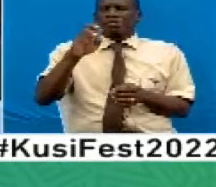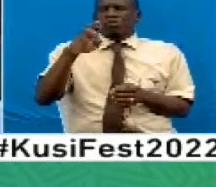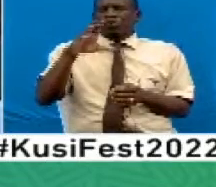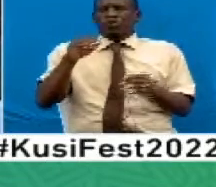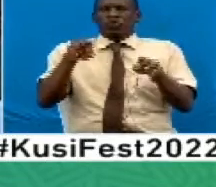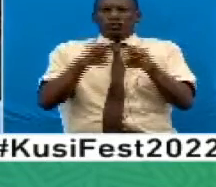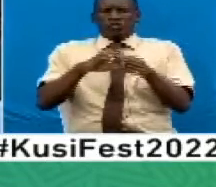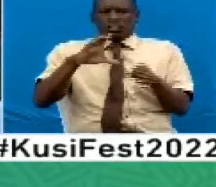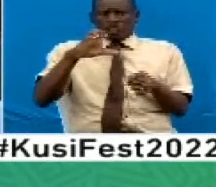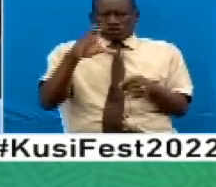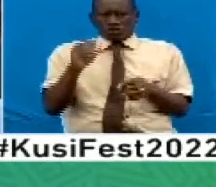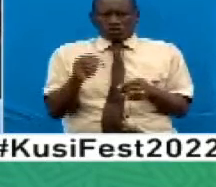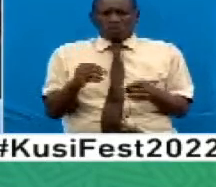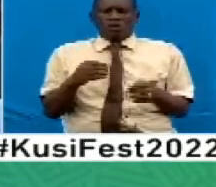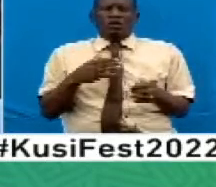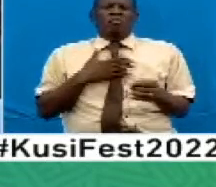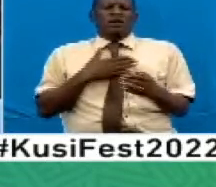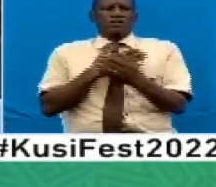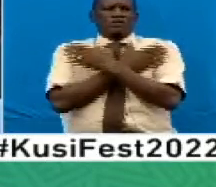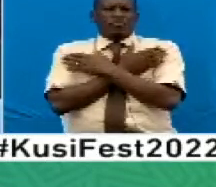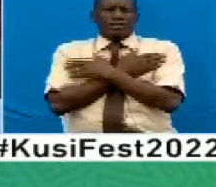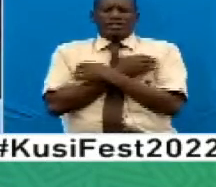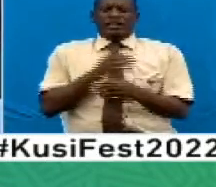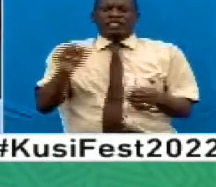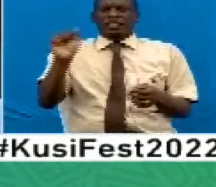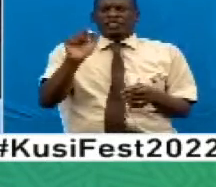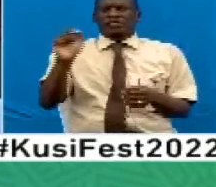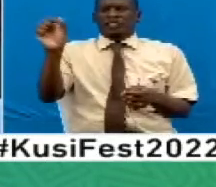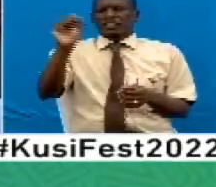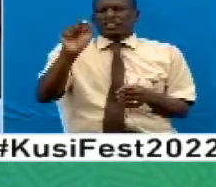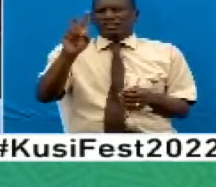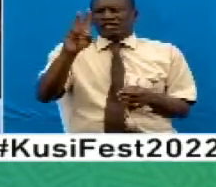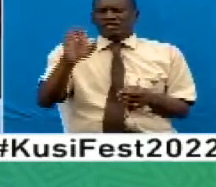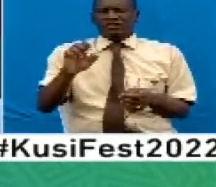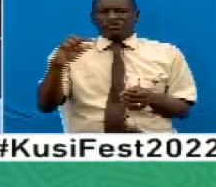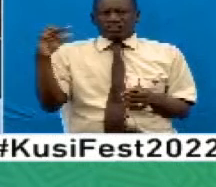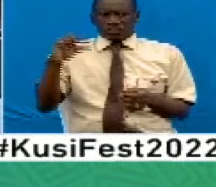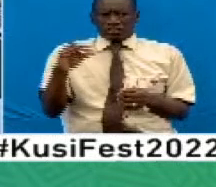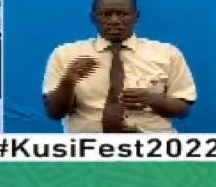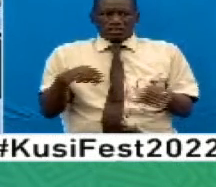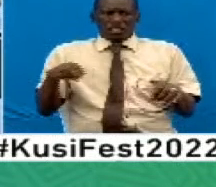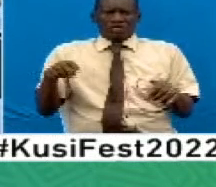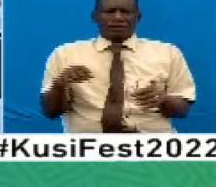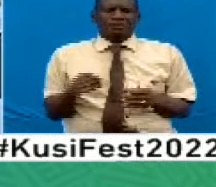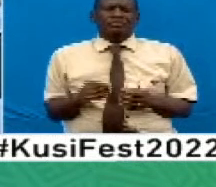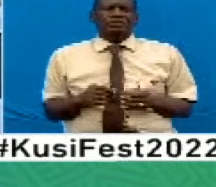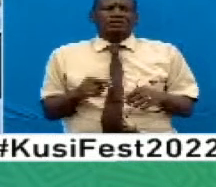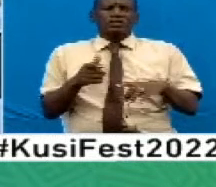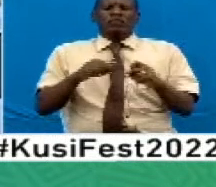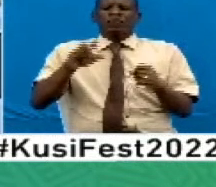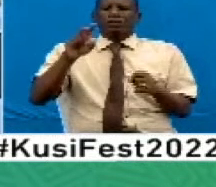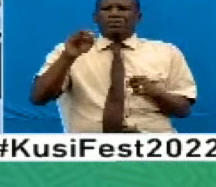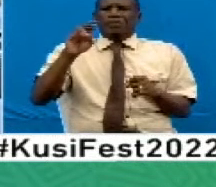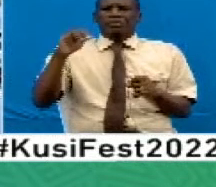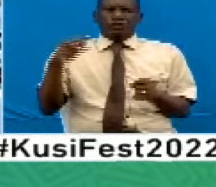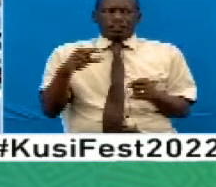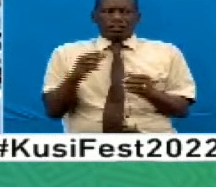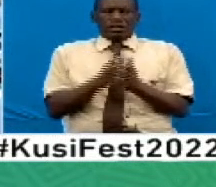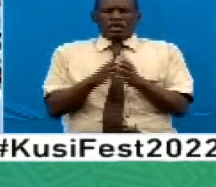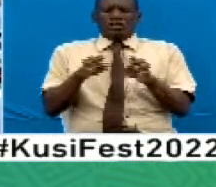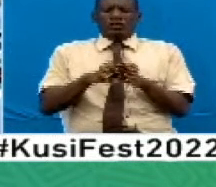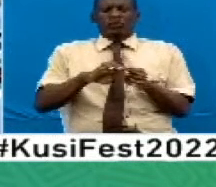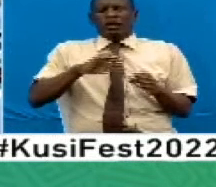CEO, my friend Stephen Gitagama of the media of the national of the Nation Media Group,